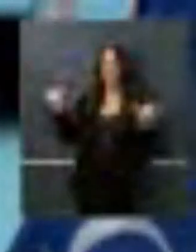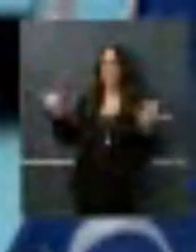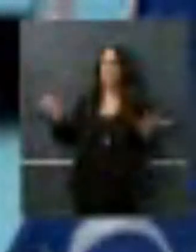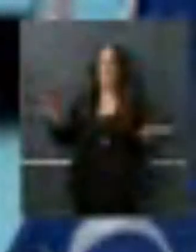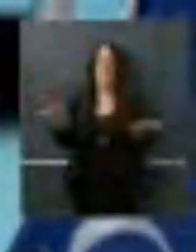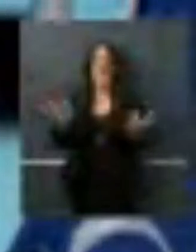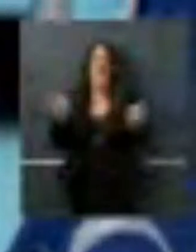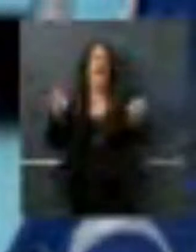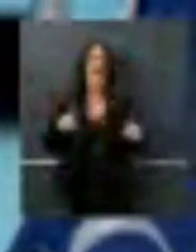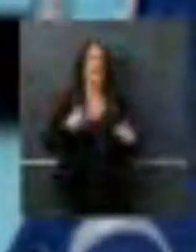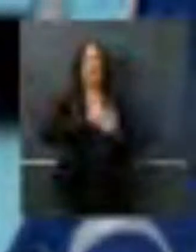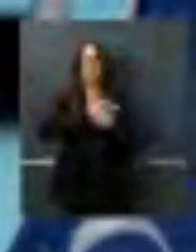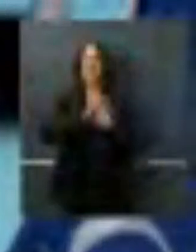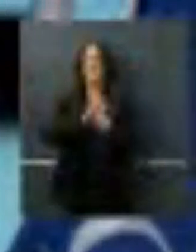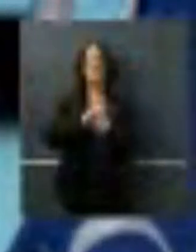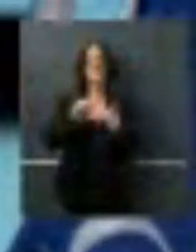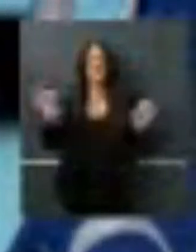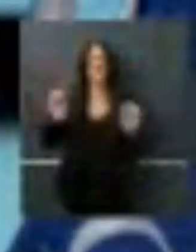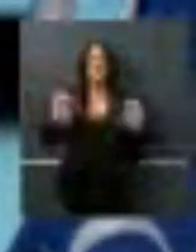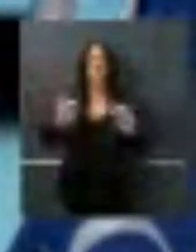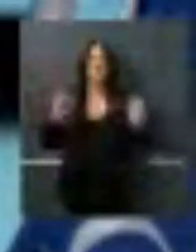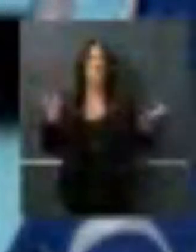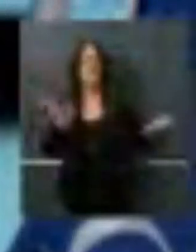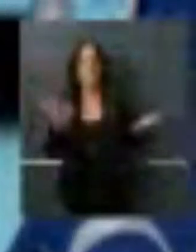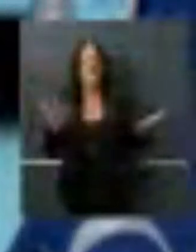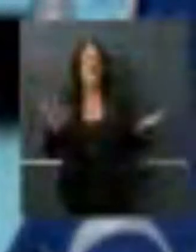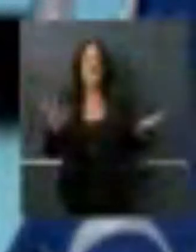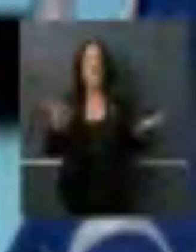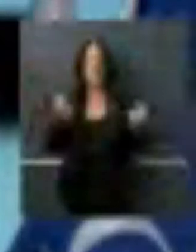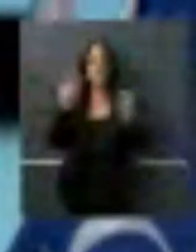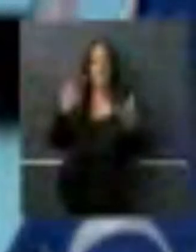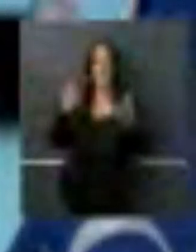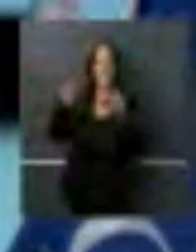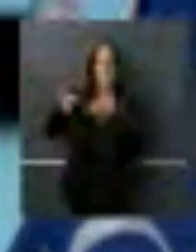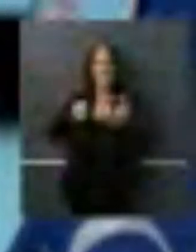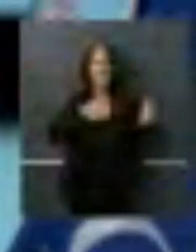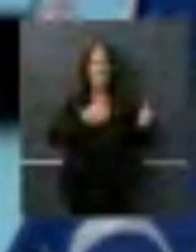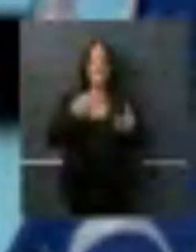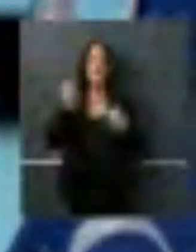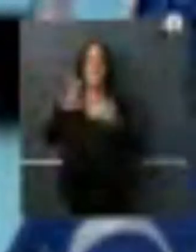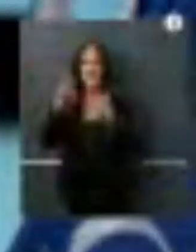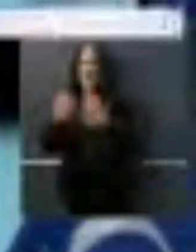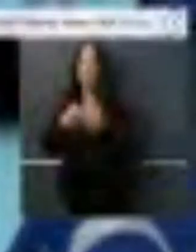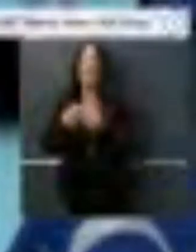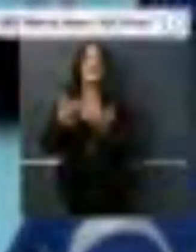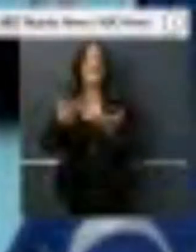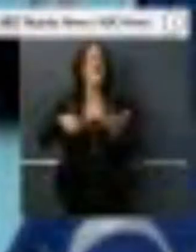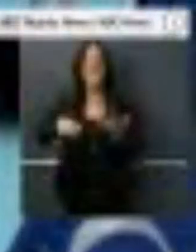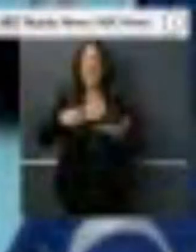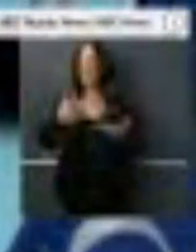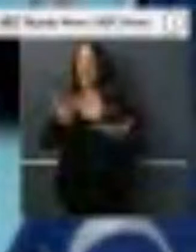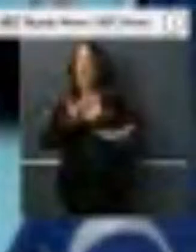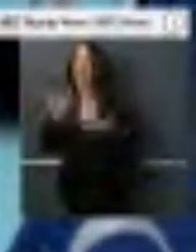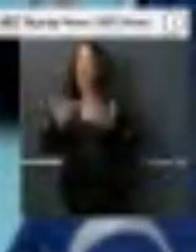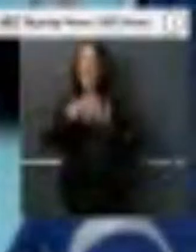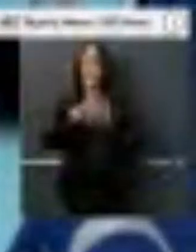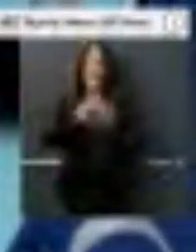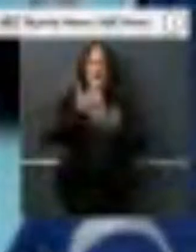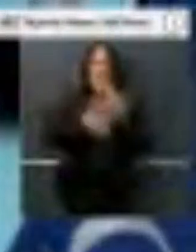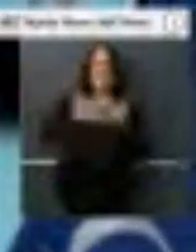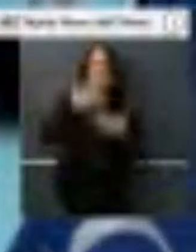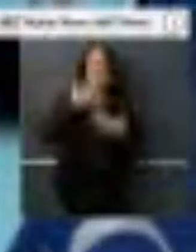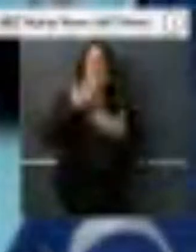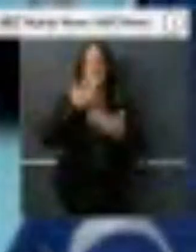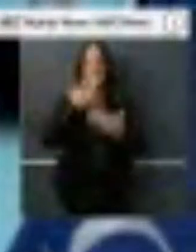individuals and families. Now is not the time to garnish those emergency contribution checks. There is a caveat,